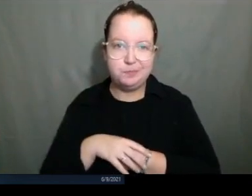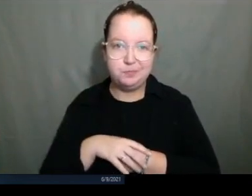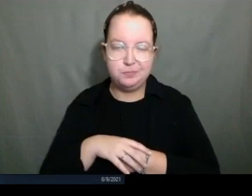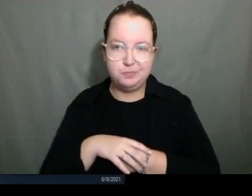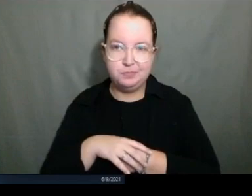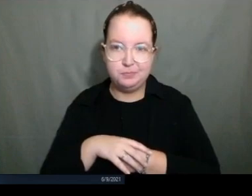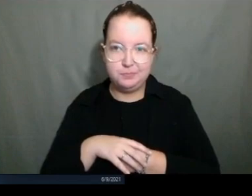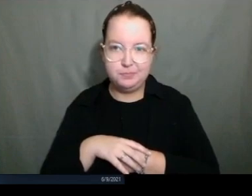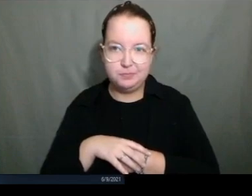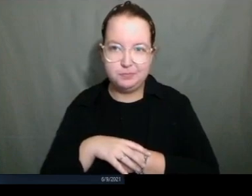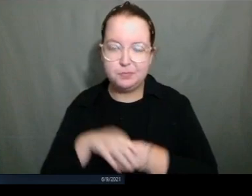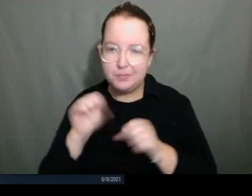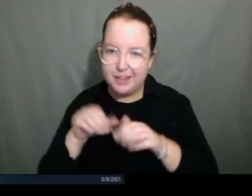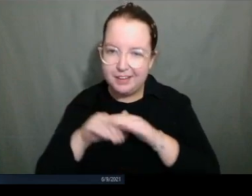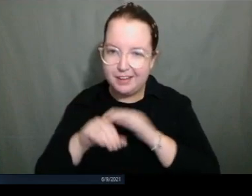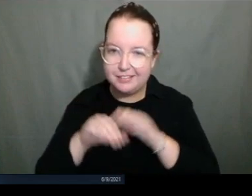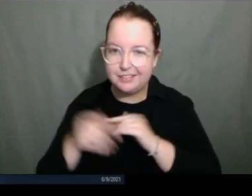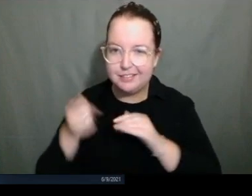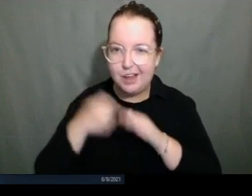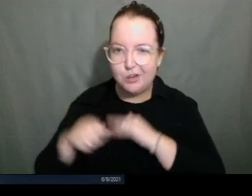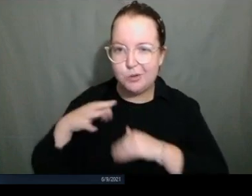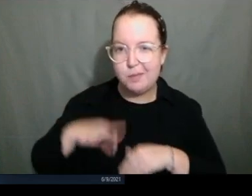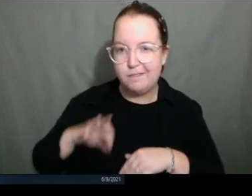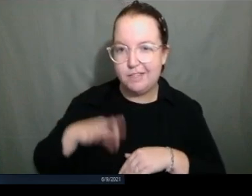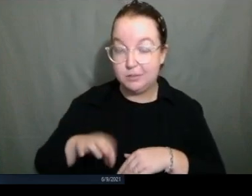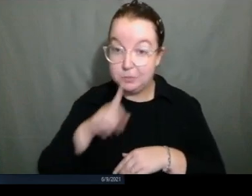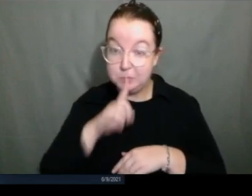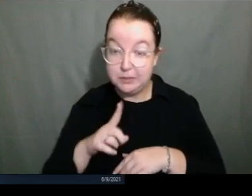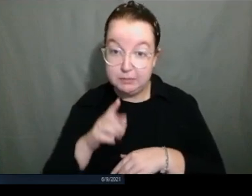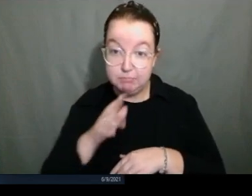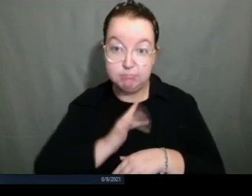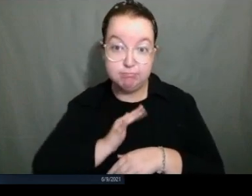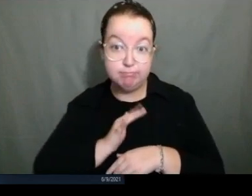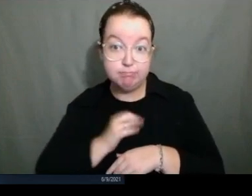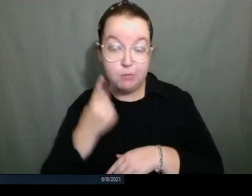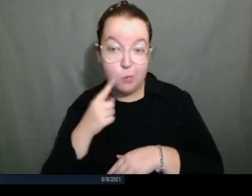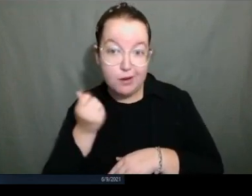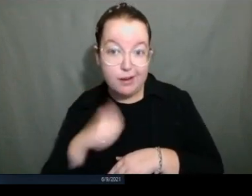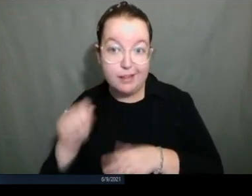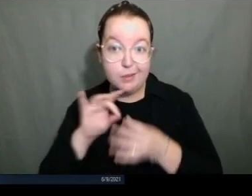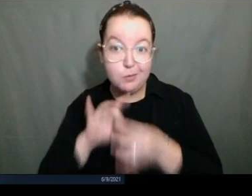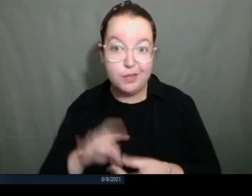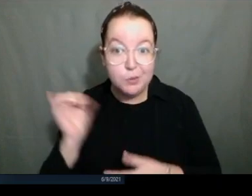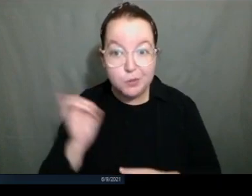benefit links can be accessed here. So a great resource for any benefit related question.